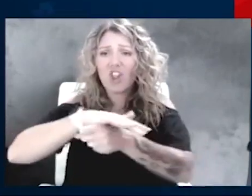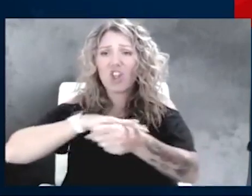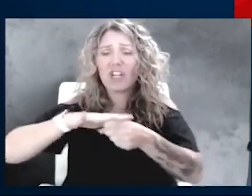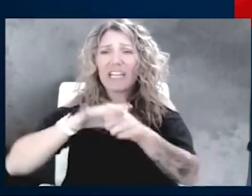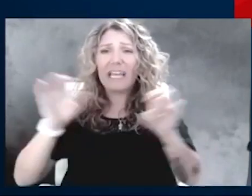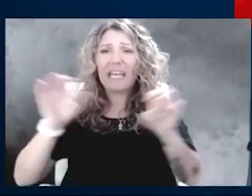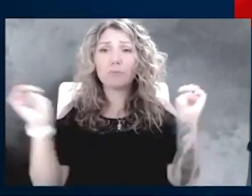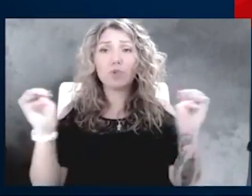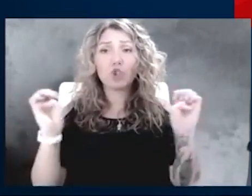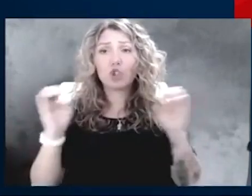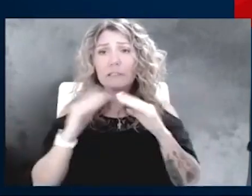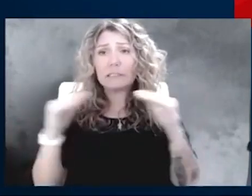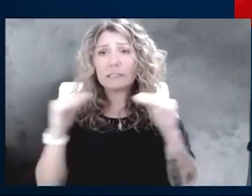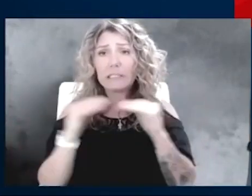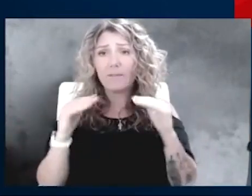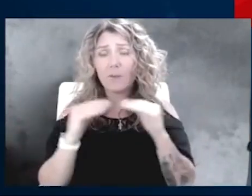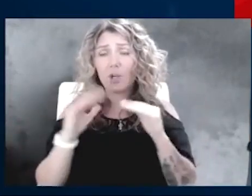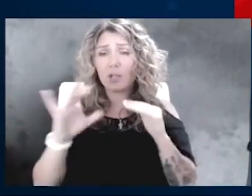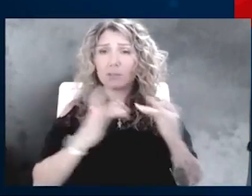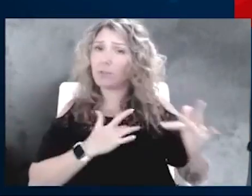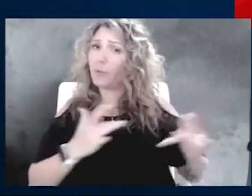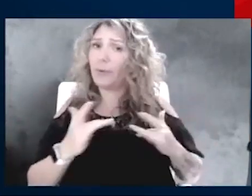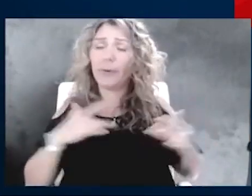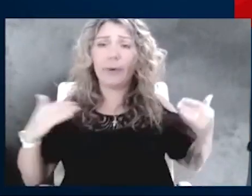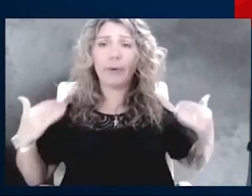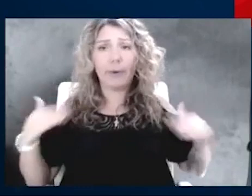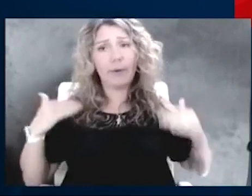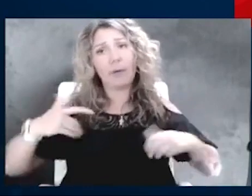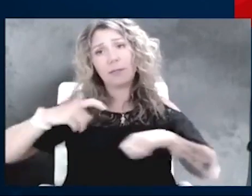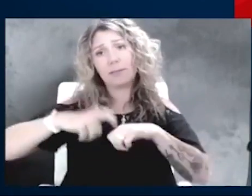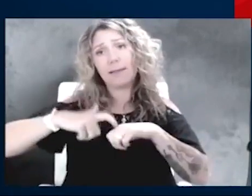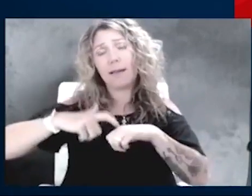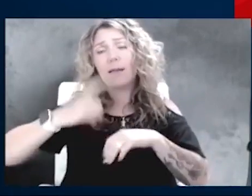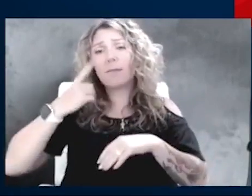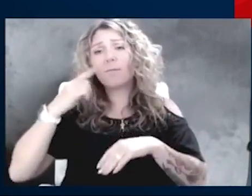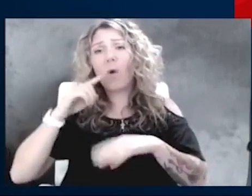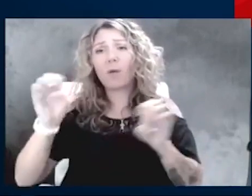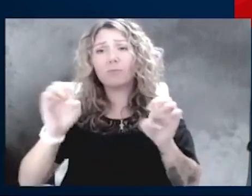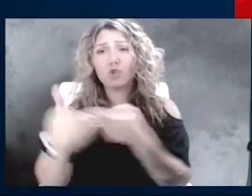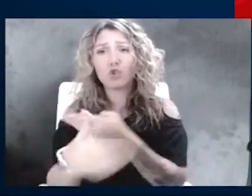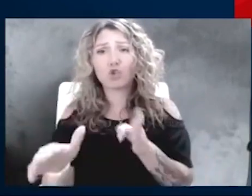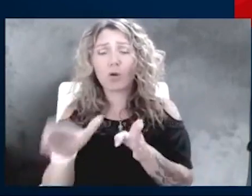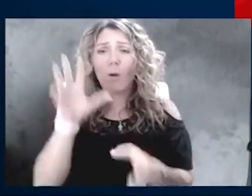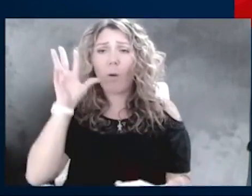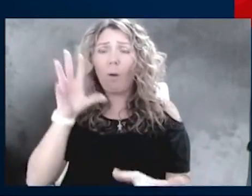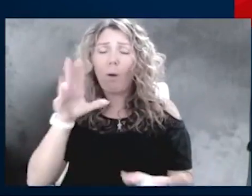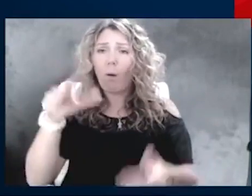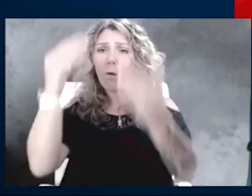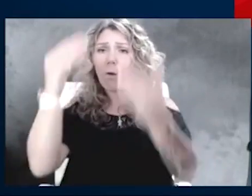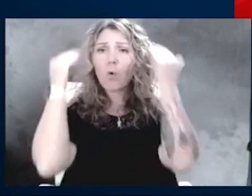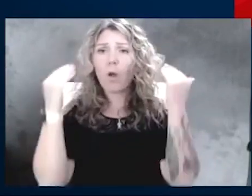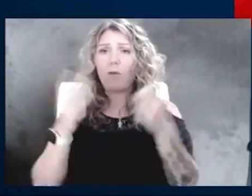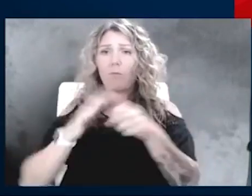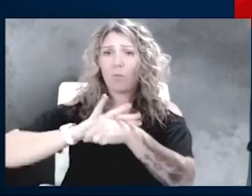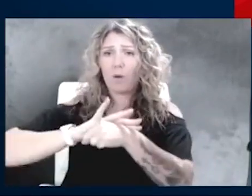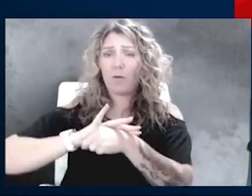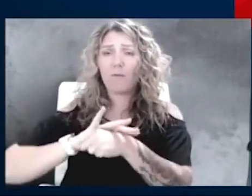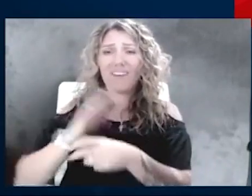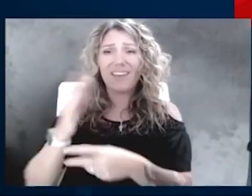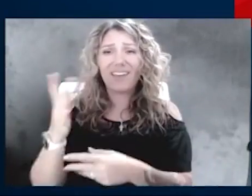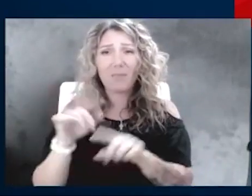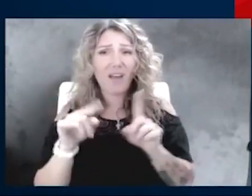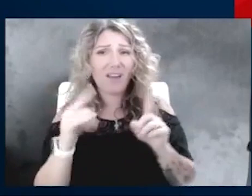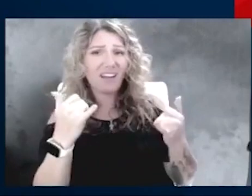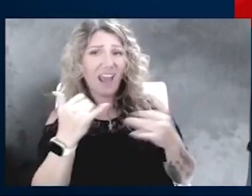an incredibly concerning time for our emergency rooms. Not only are they overwhelmed by COVID, but now there's not enough blood to help patients who need